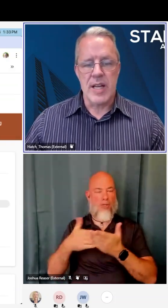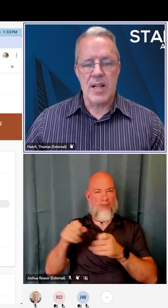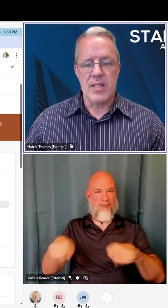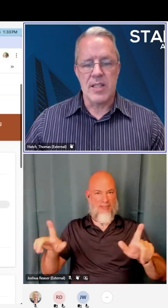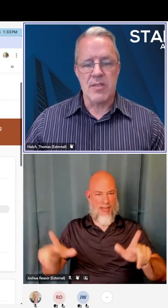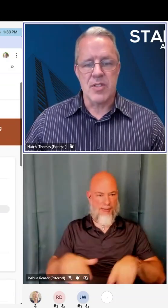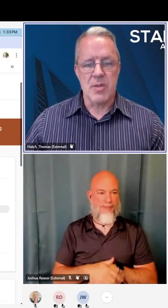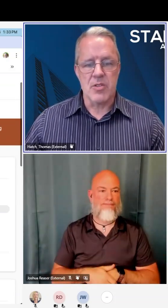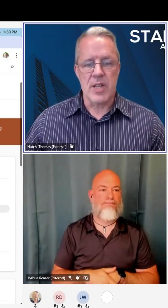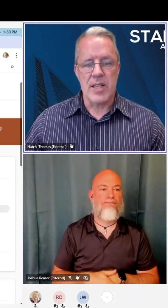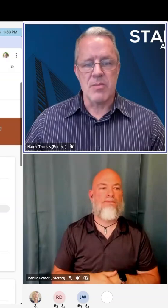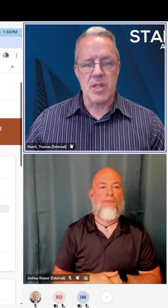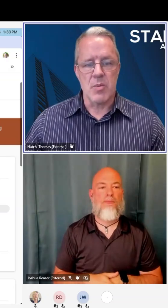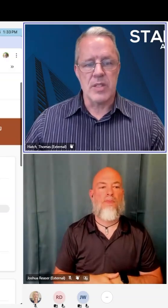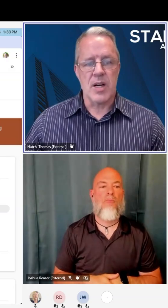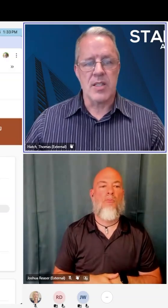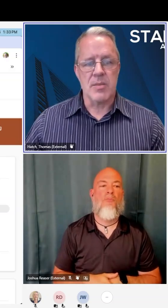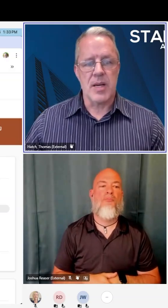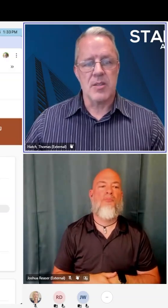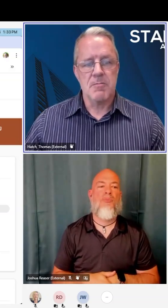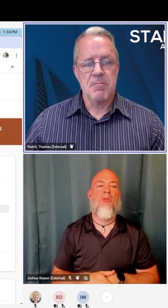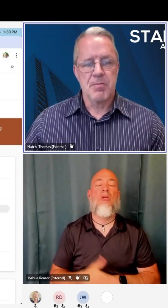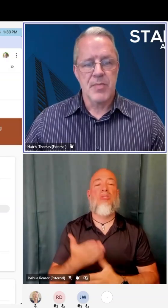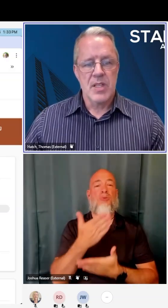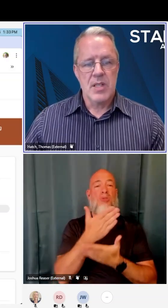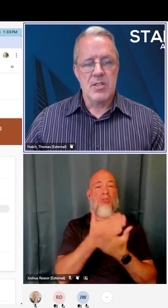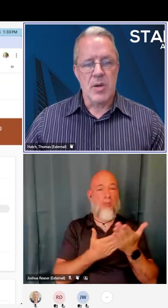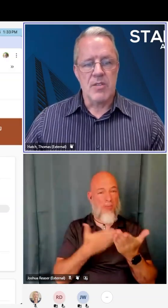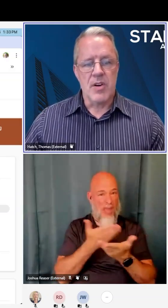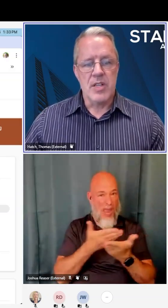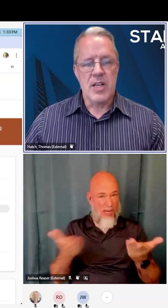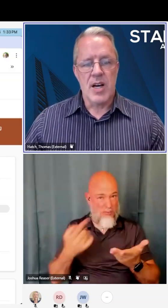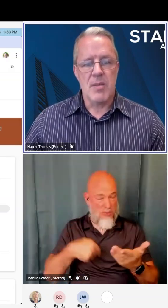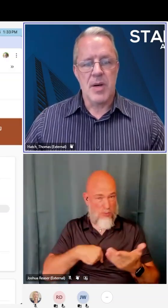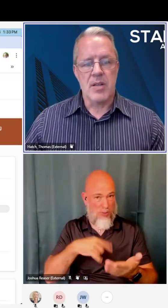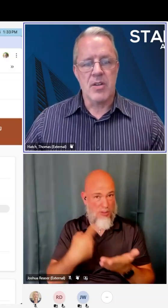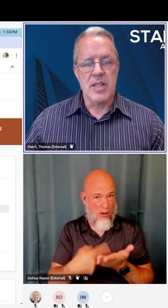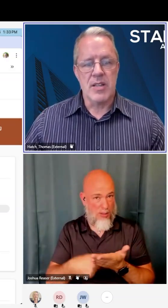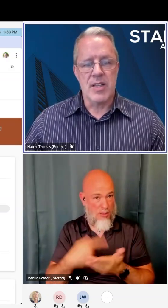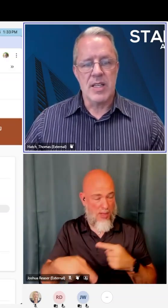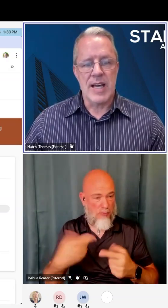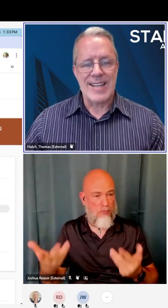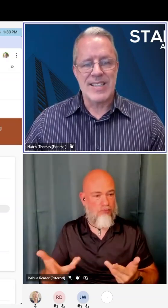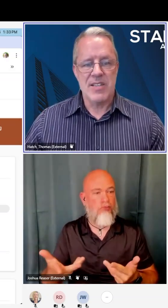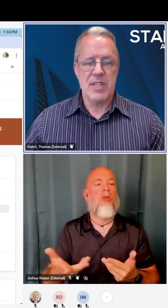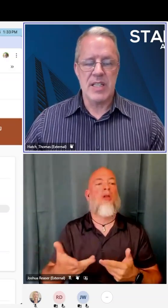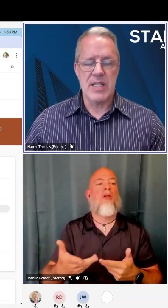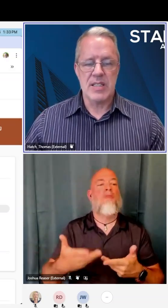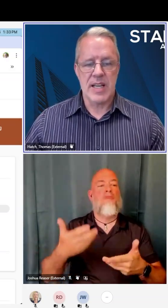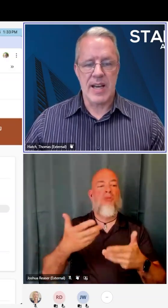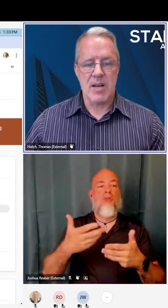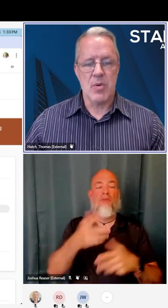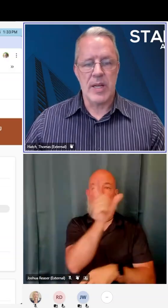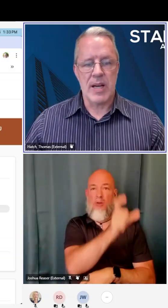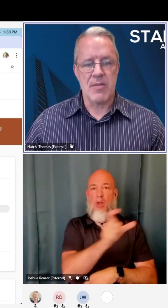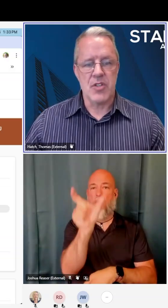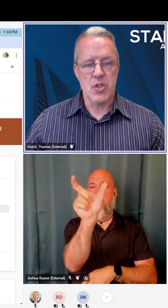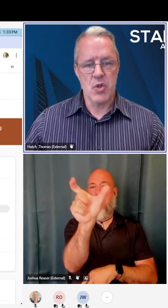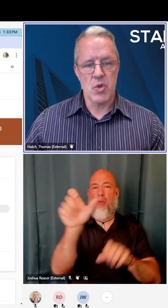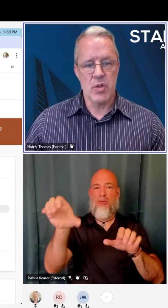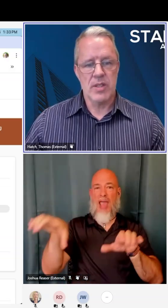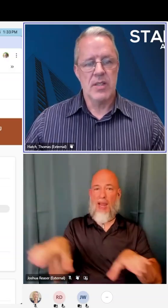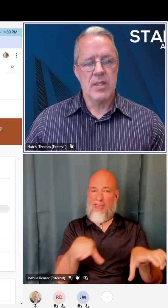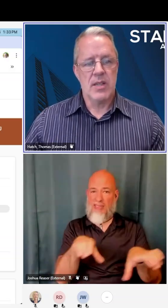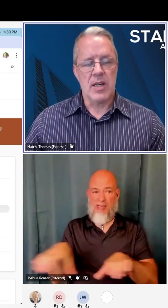the functionality of some of those items that we talked about. So at the very top, underneath the activity tab, we